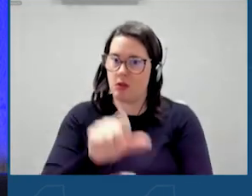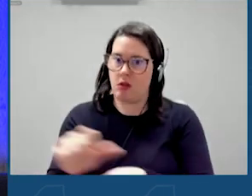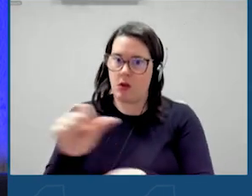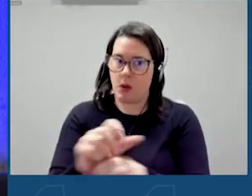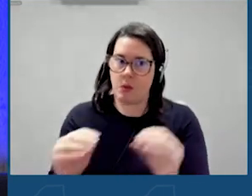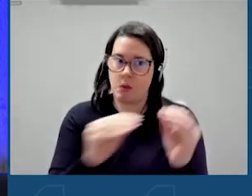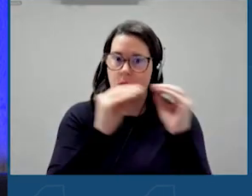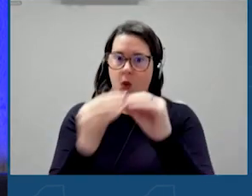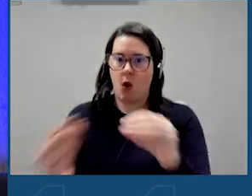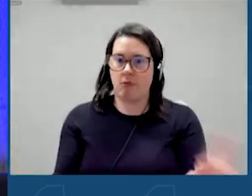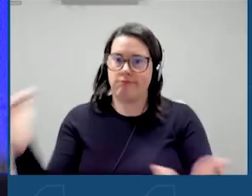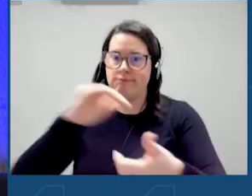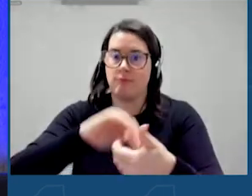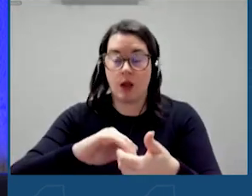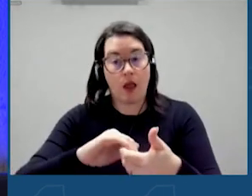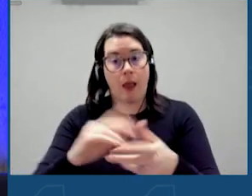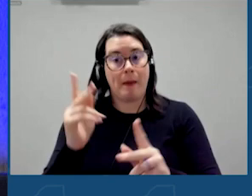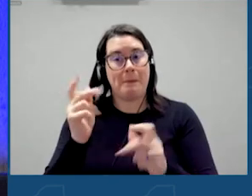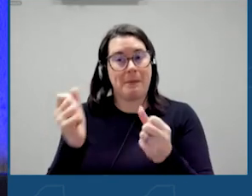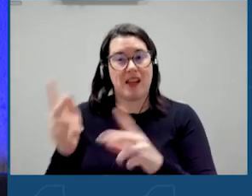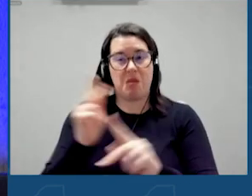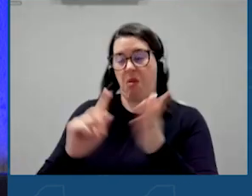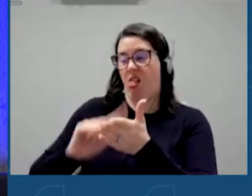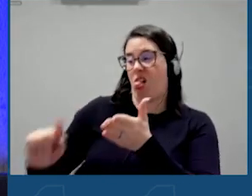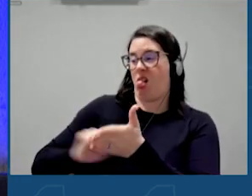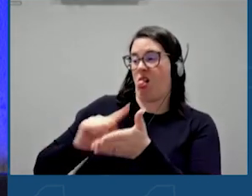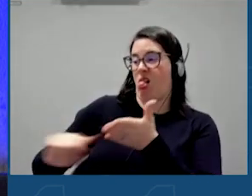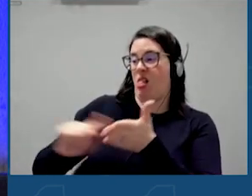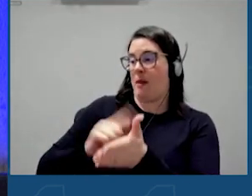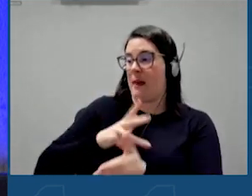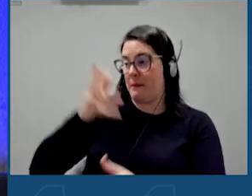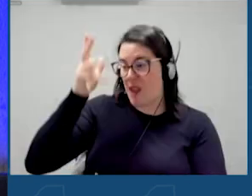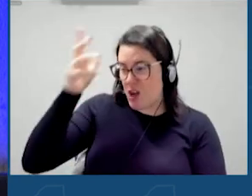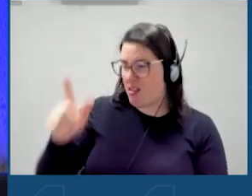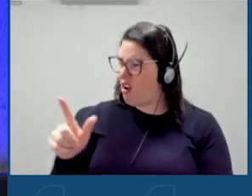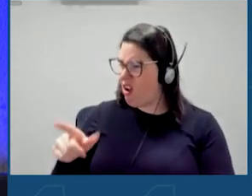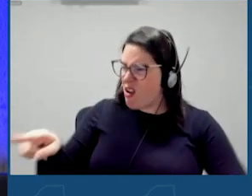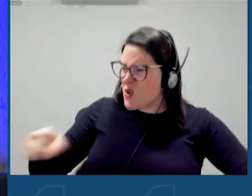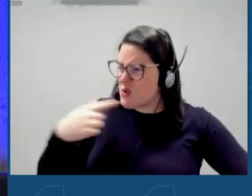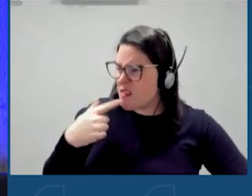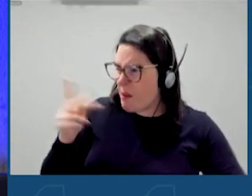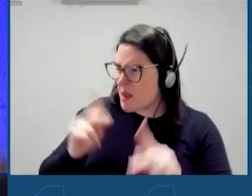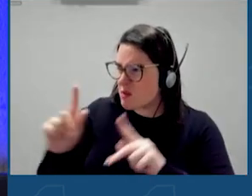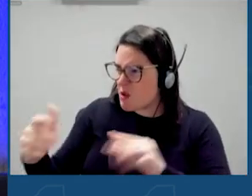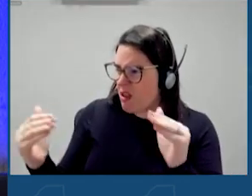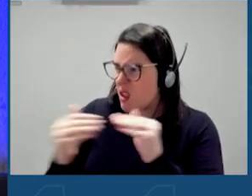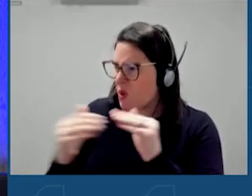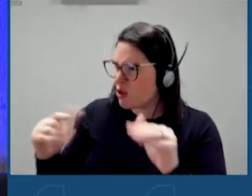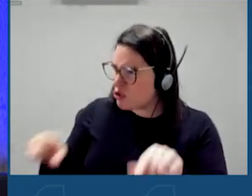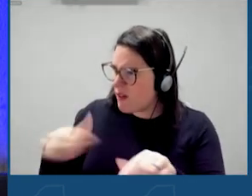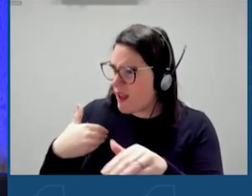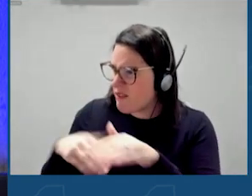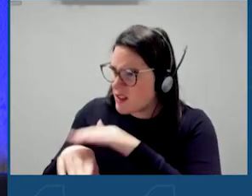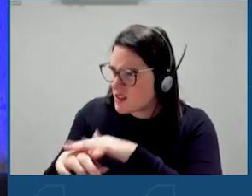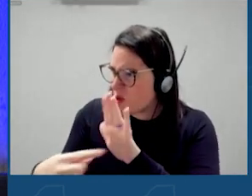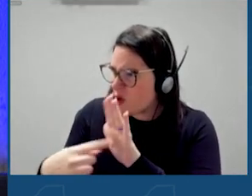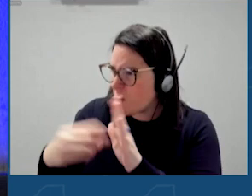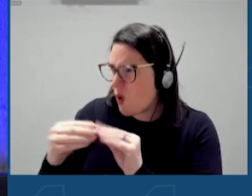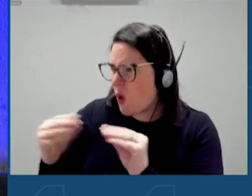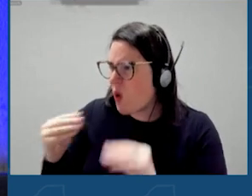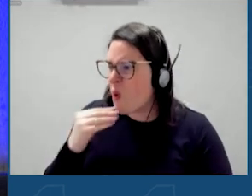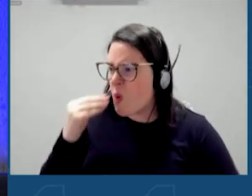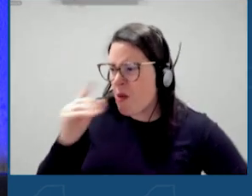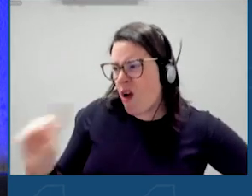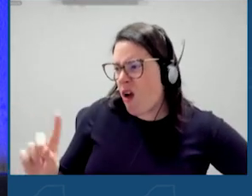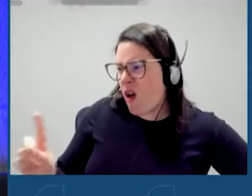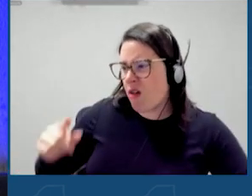that at the time, for having the audacity to say that everybody should be treated equally and have access to affordable homes. So that's the environment that I grew up in.